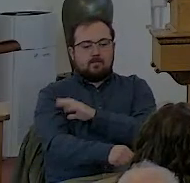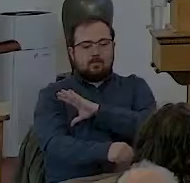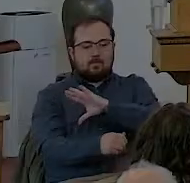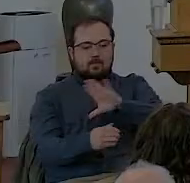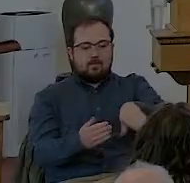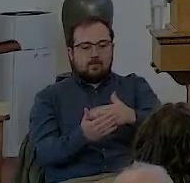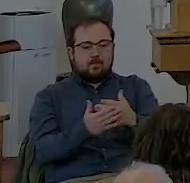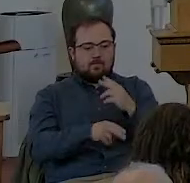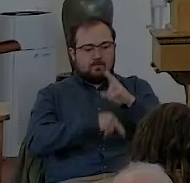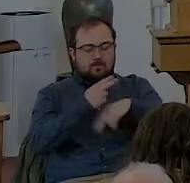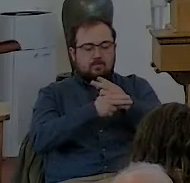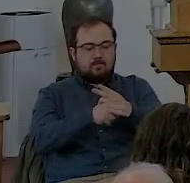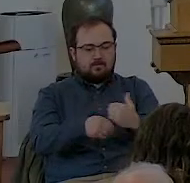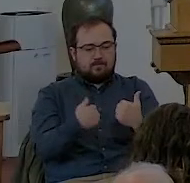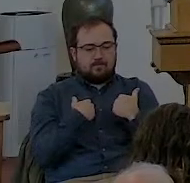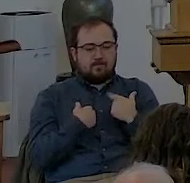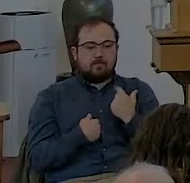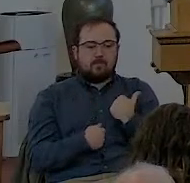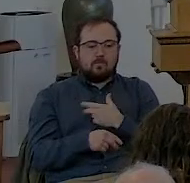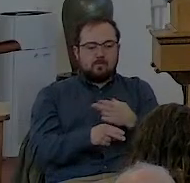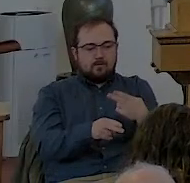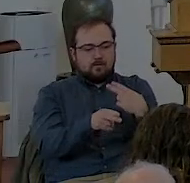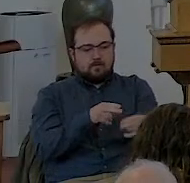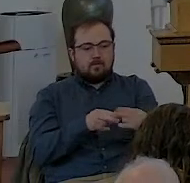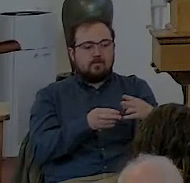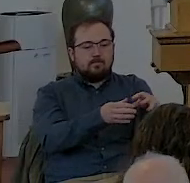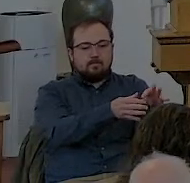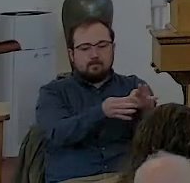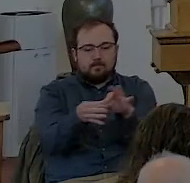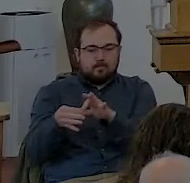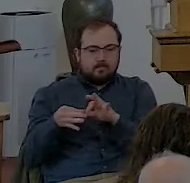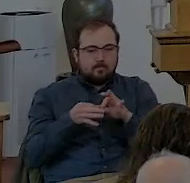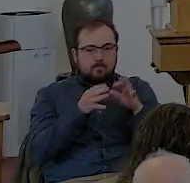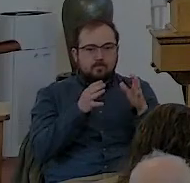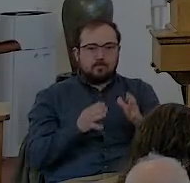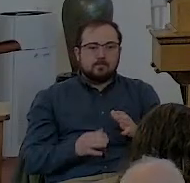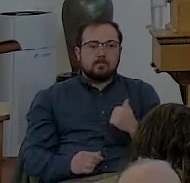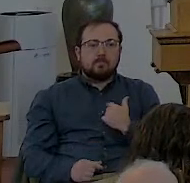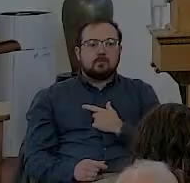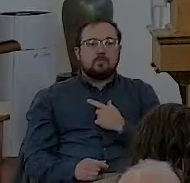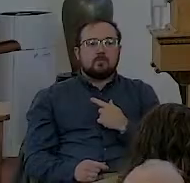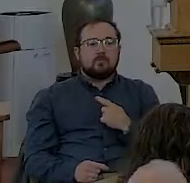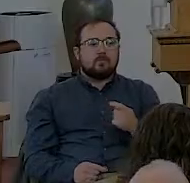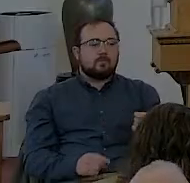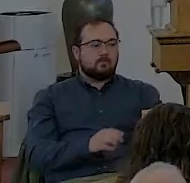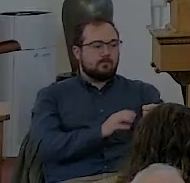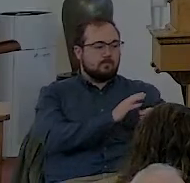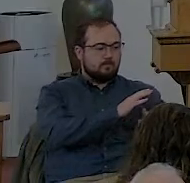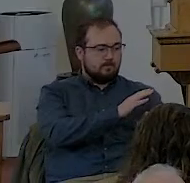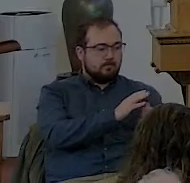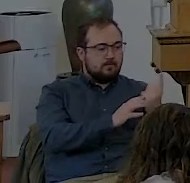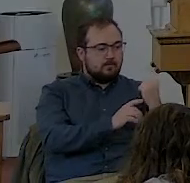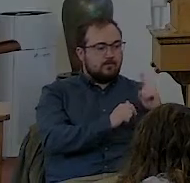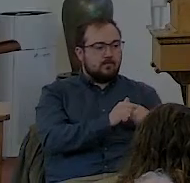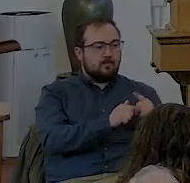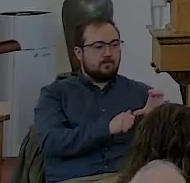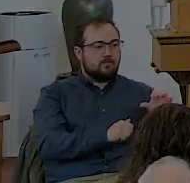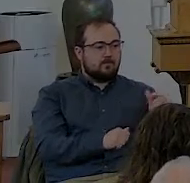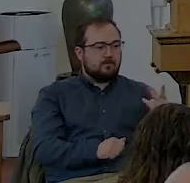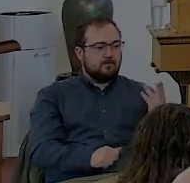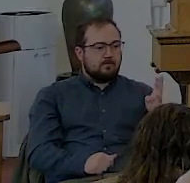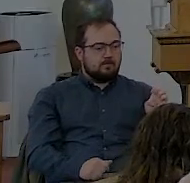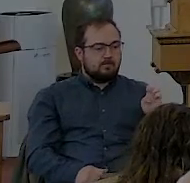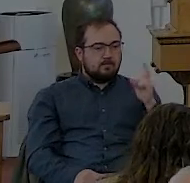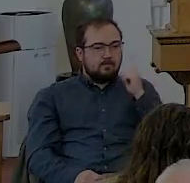that we are its brief messengers. We light the first chalice for this congregation, the